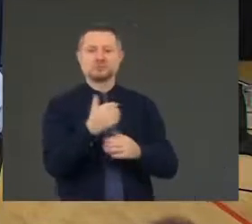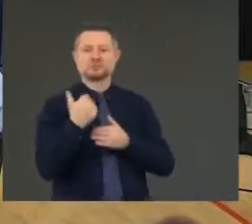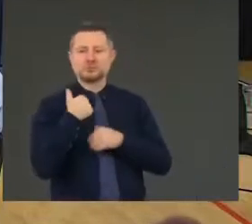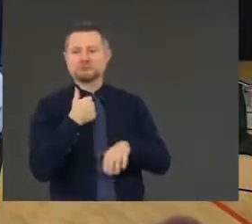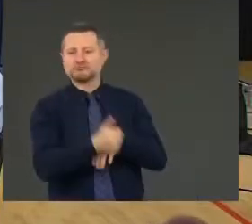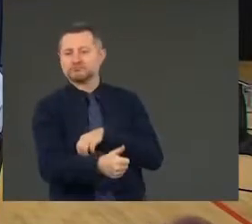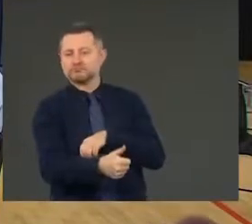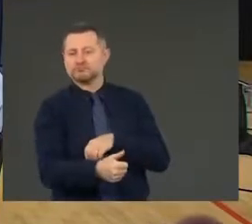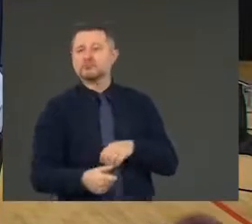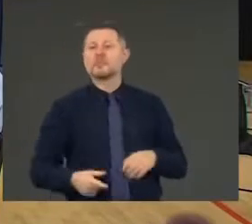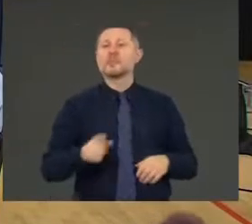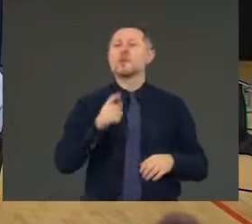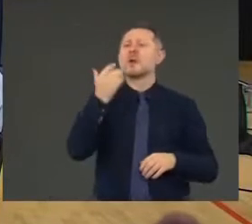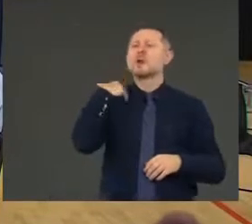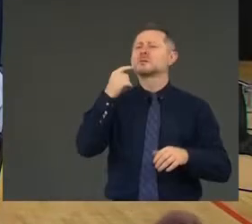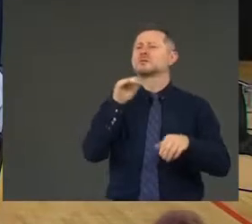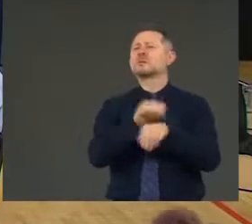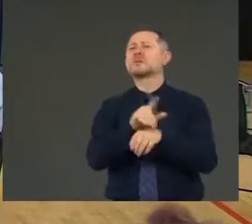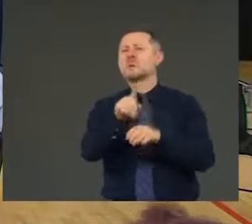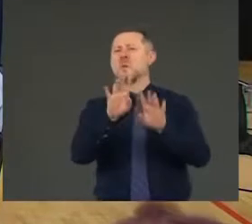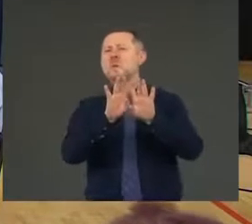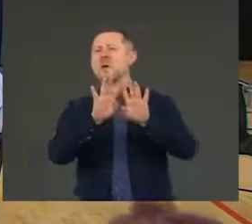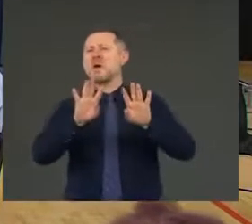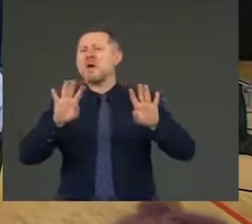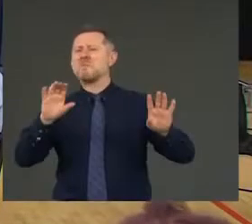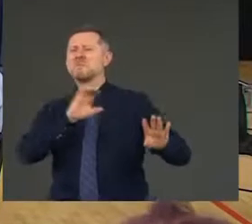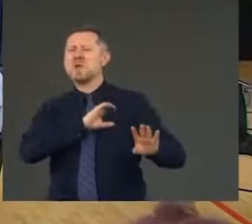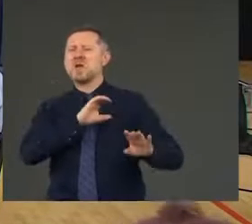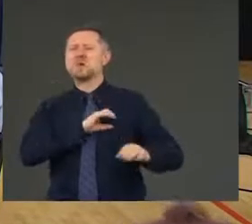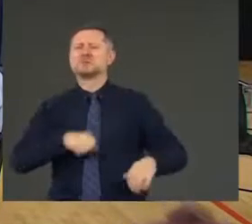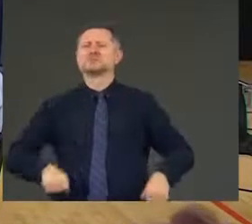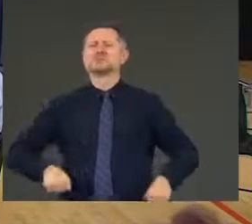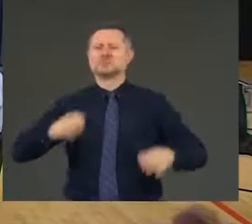police officers that encouraged the violence,